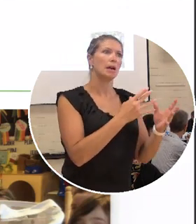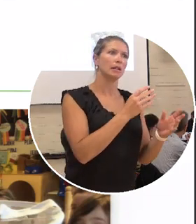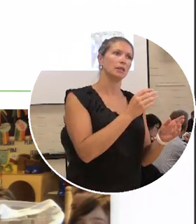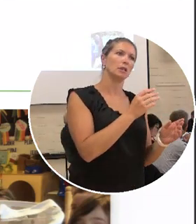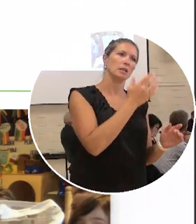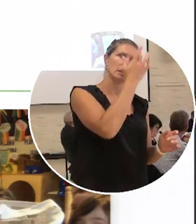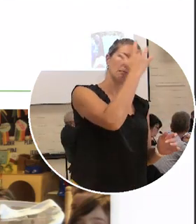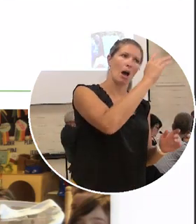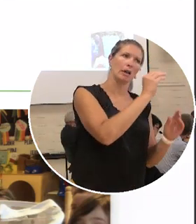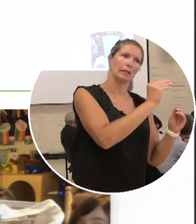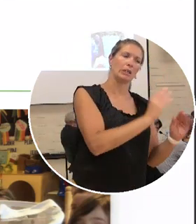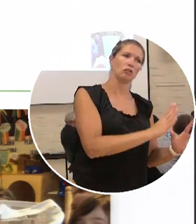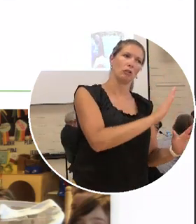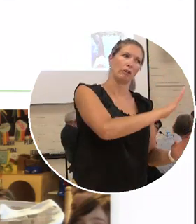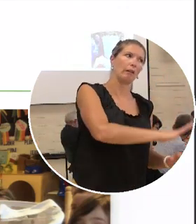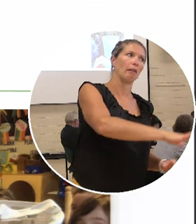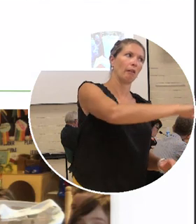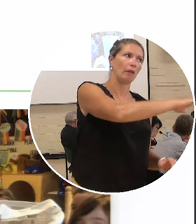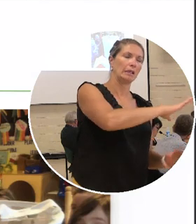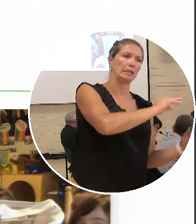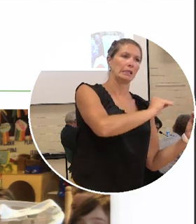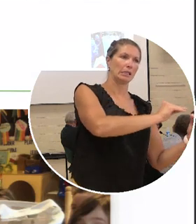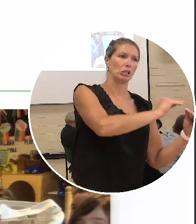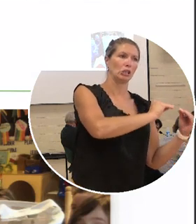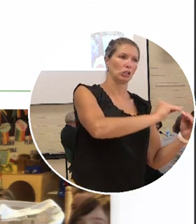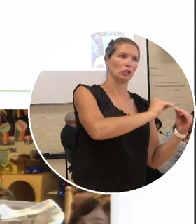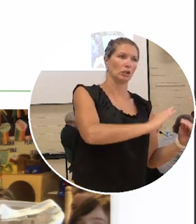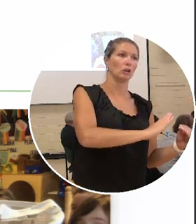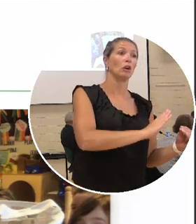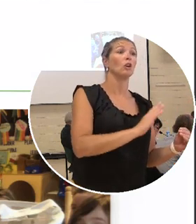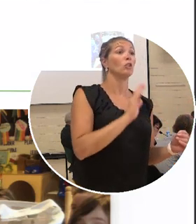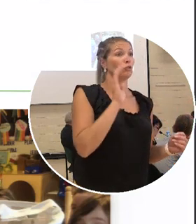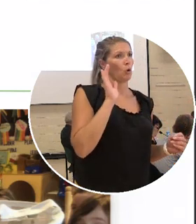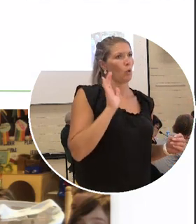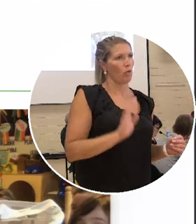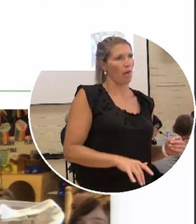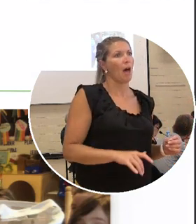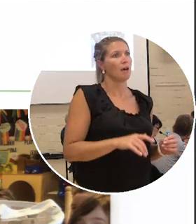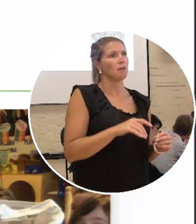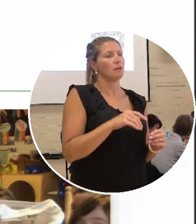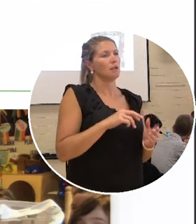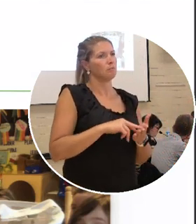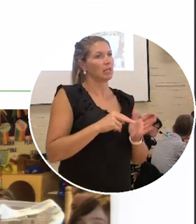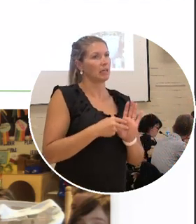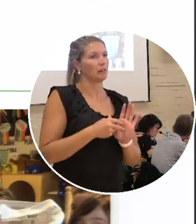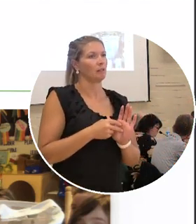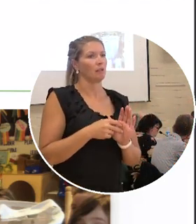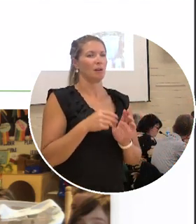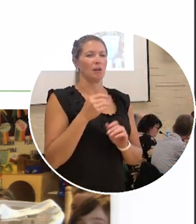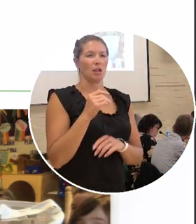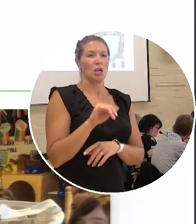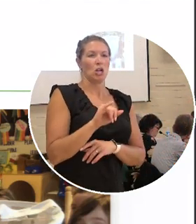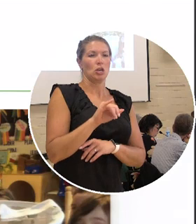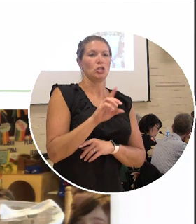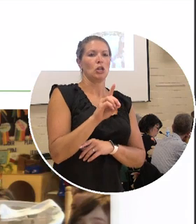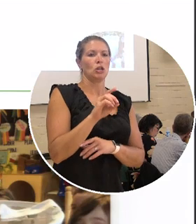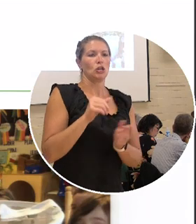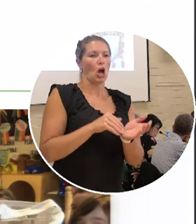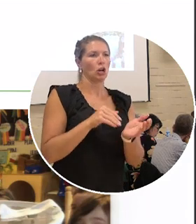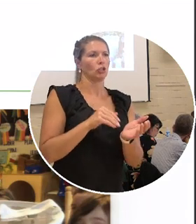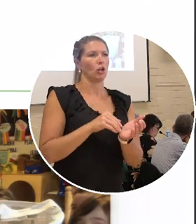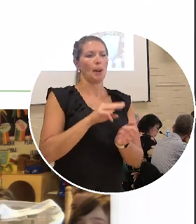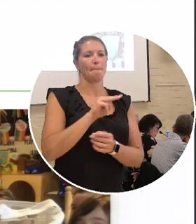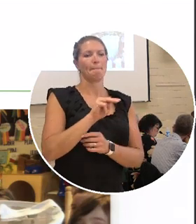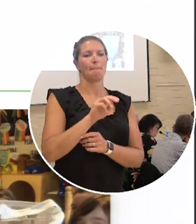So to that end, world-renowned researcher, Dr. Michael Fullan, joined the senior staff in